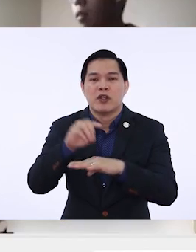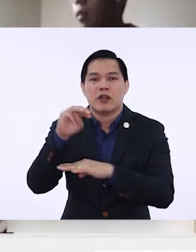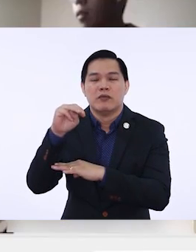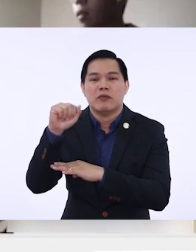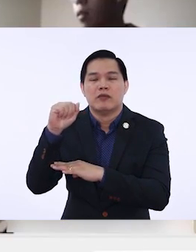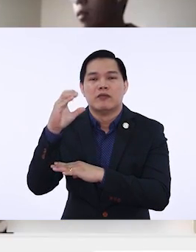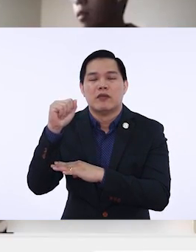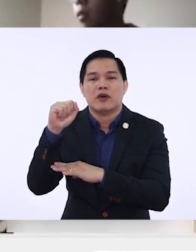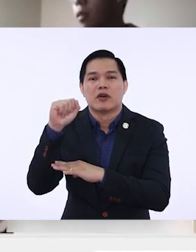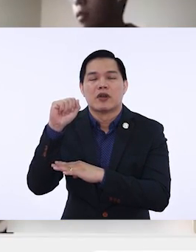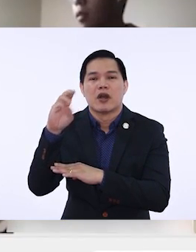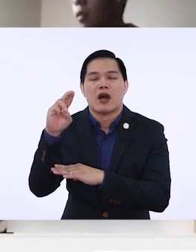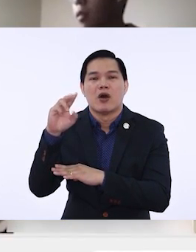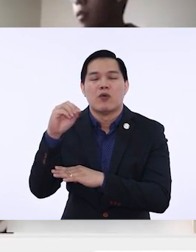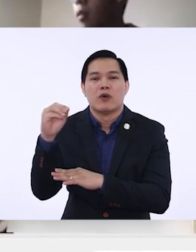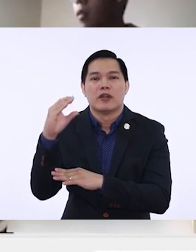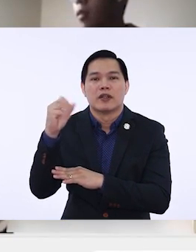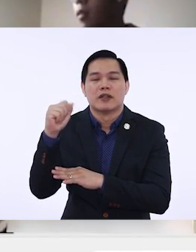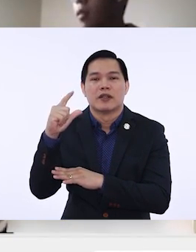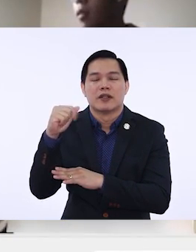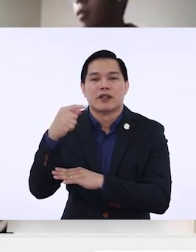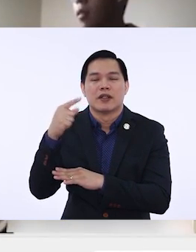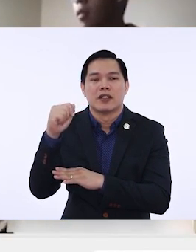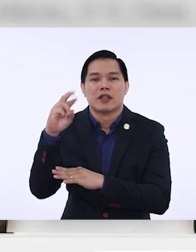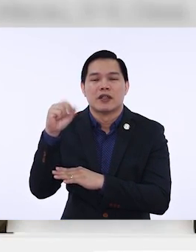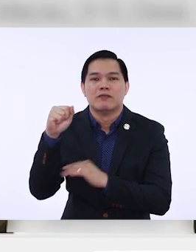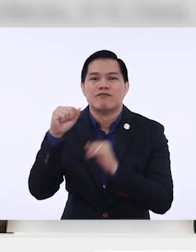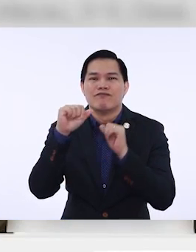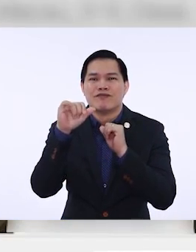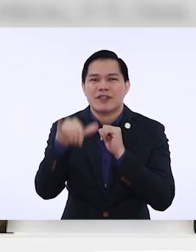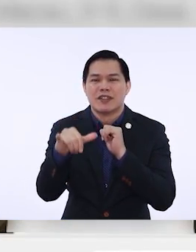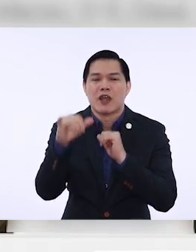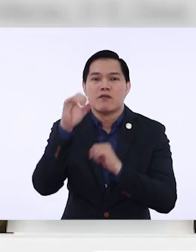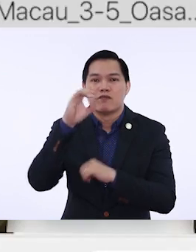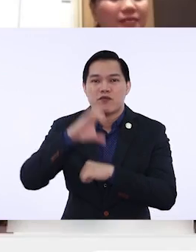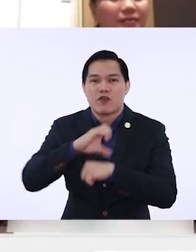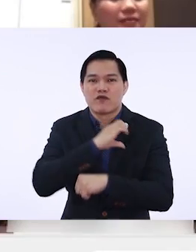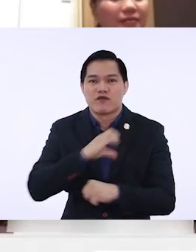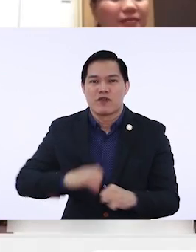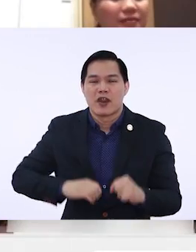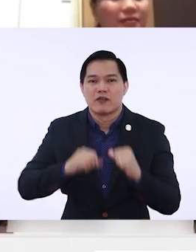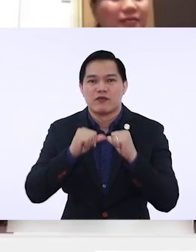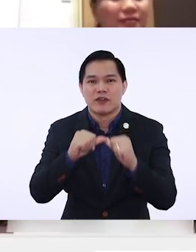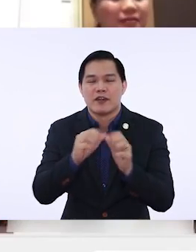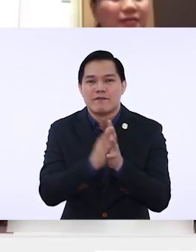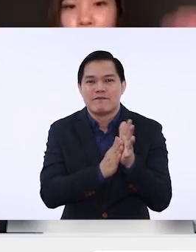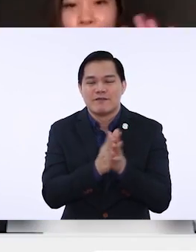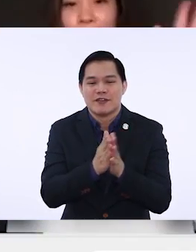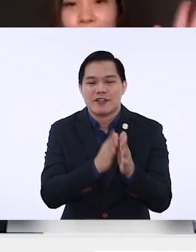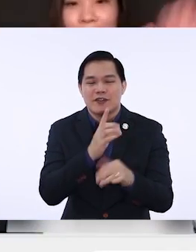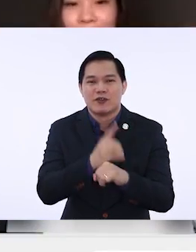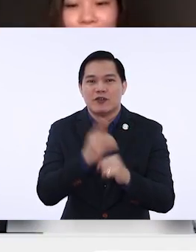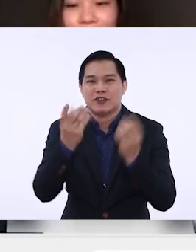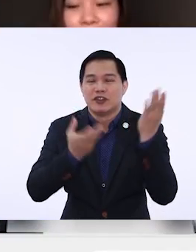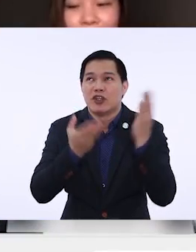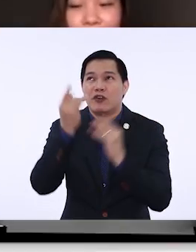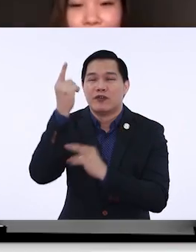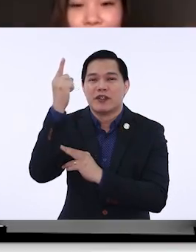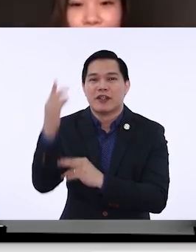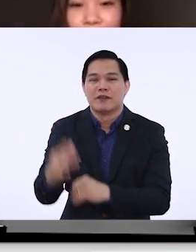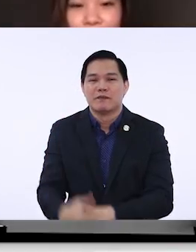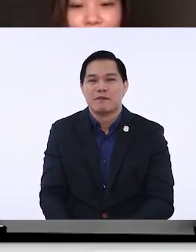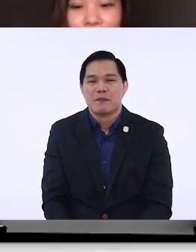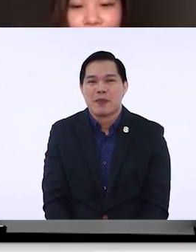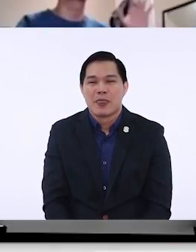Calgary will remain inside the Church of Christ and continue to fulfill actively all their duties in serving the Lord